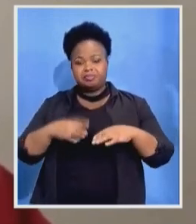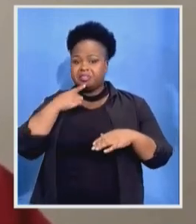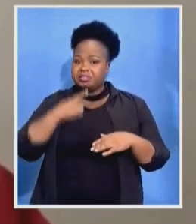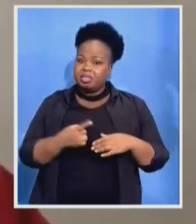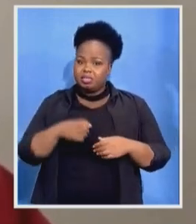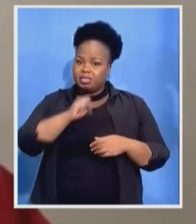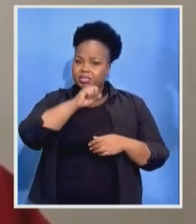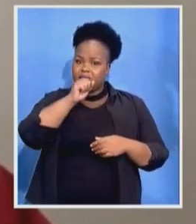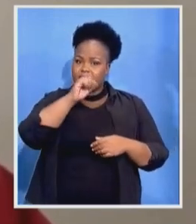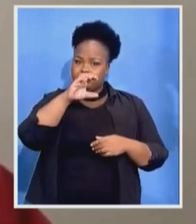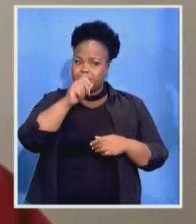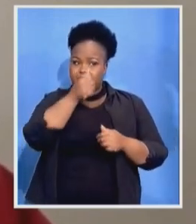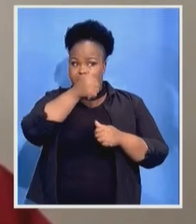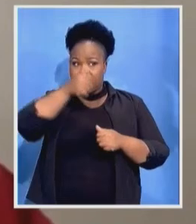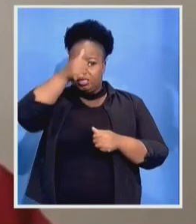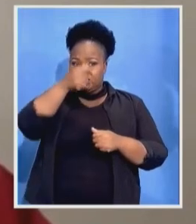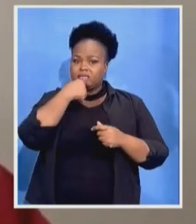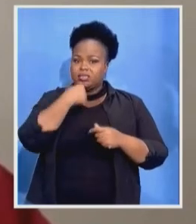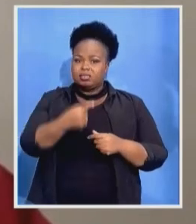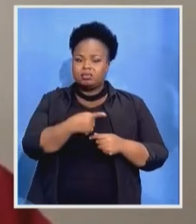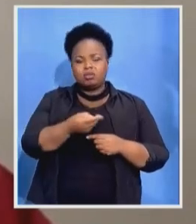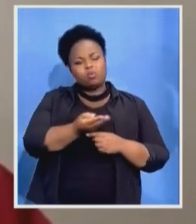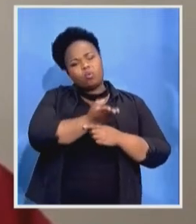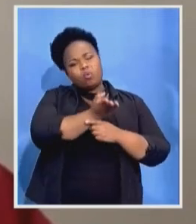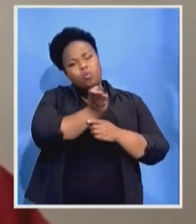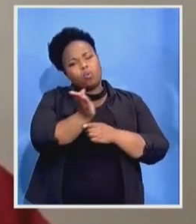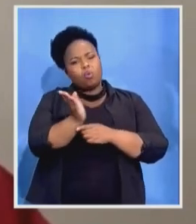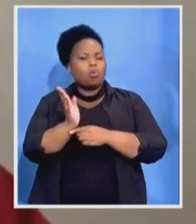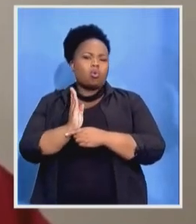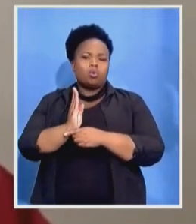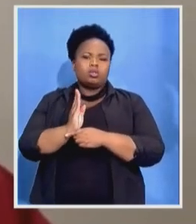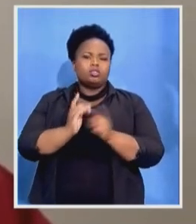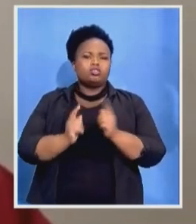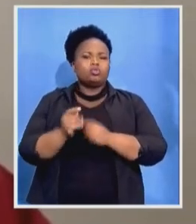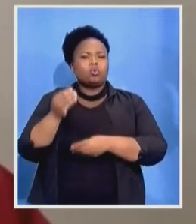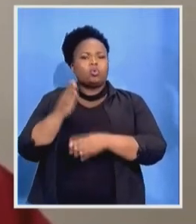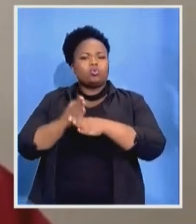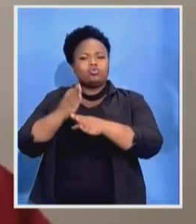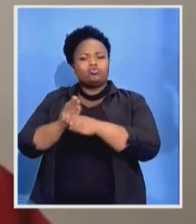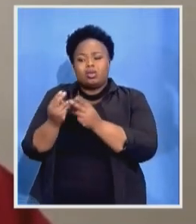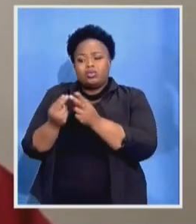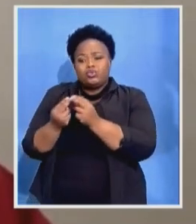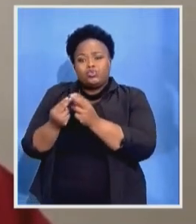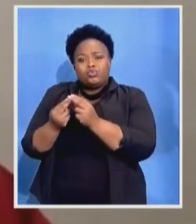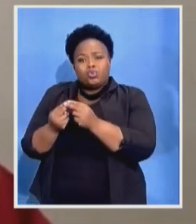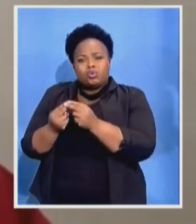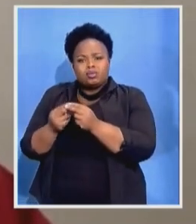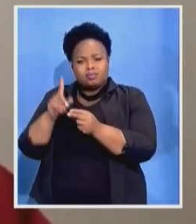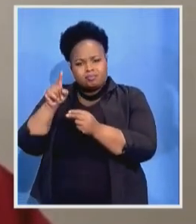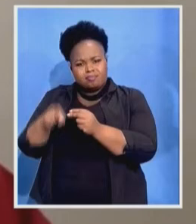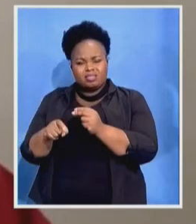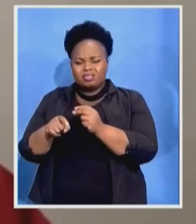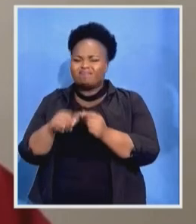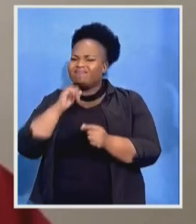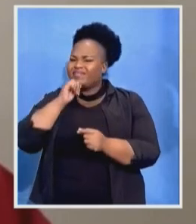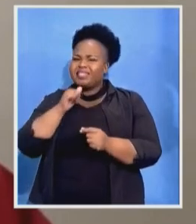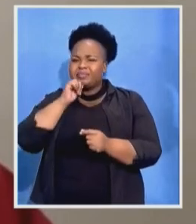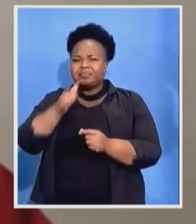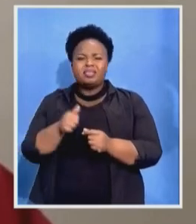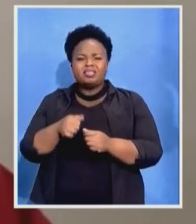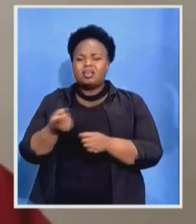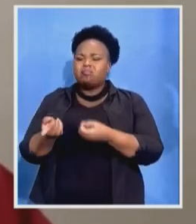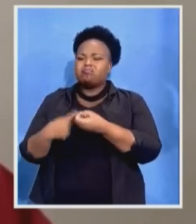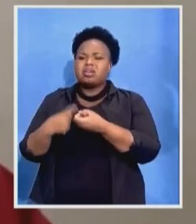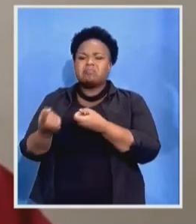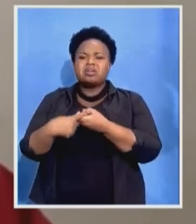entire progressive trade union movement to close ranks, irrespective of their affiliation to federations, and